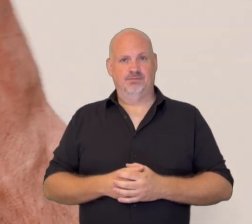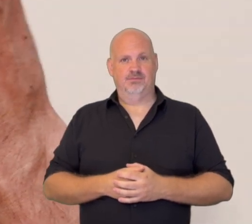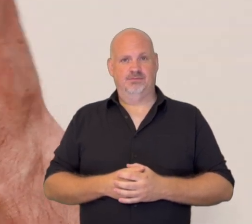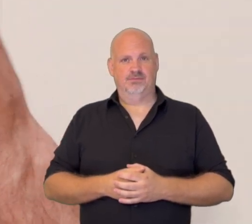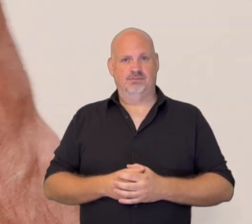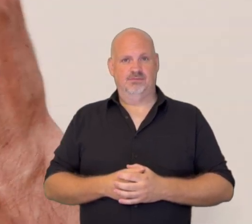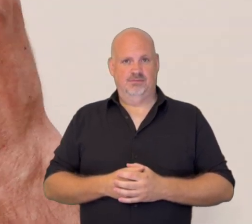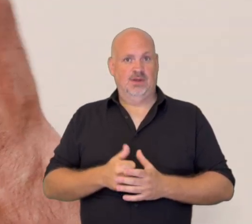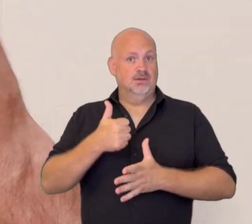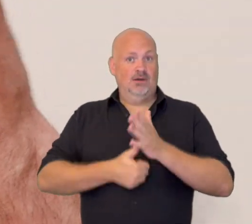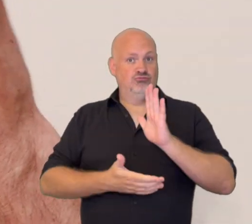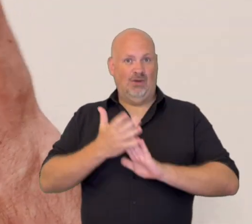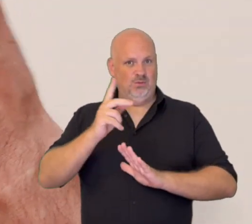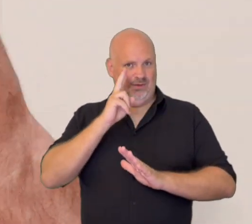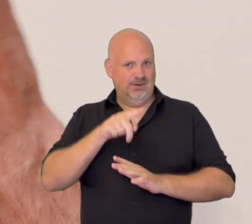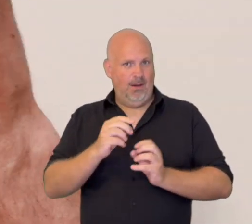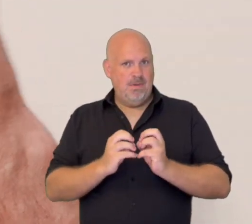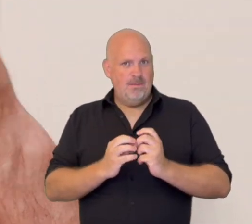They'll start to bubble straight away.